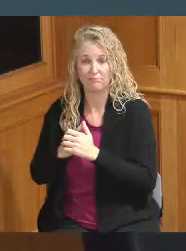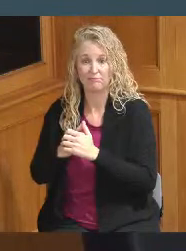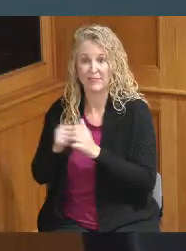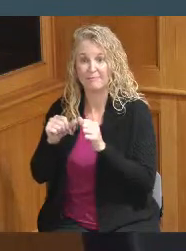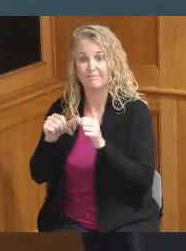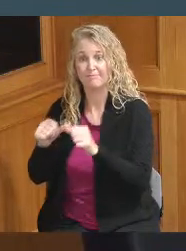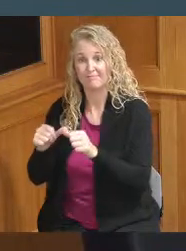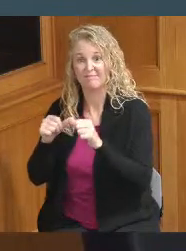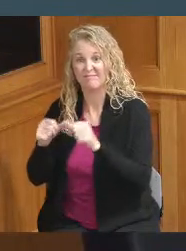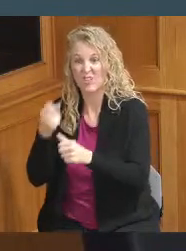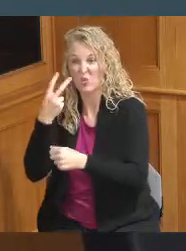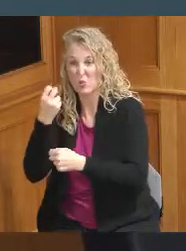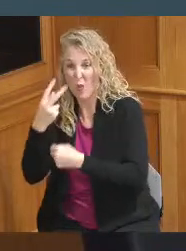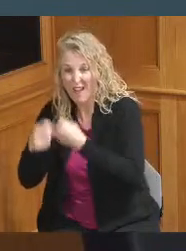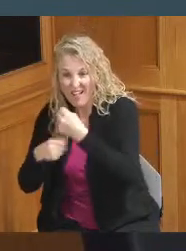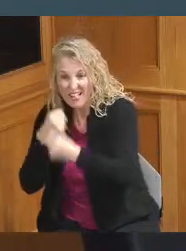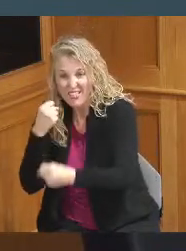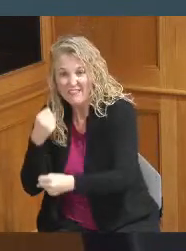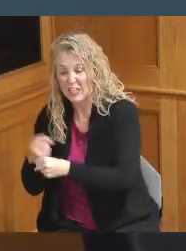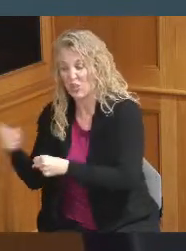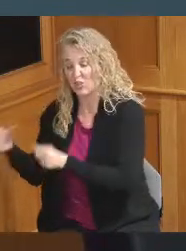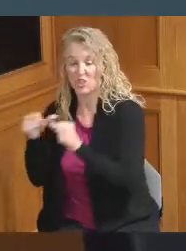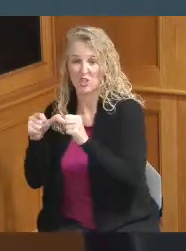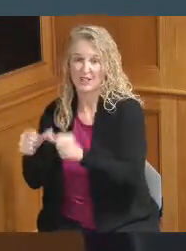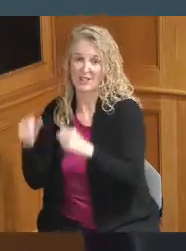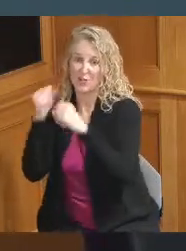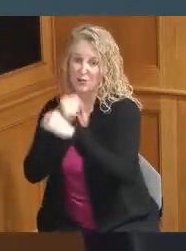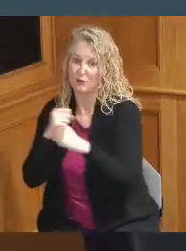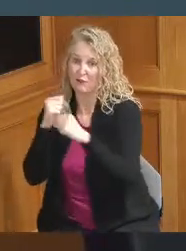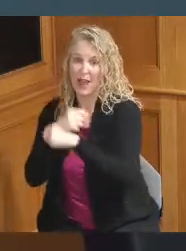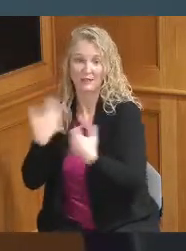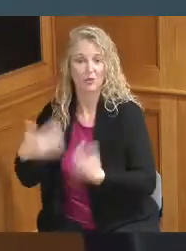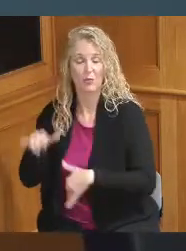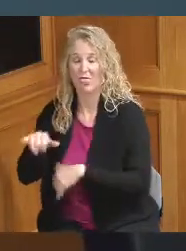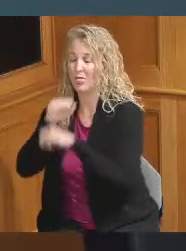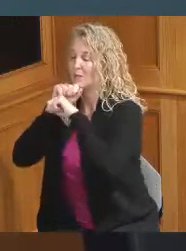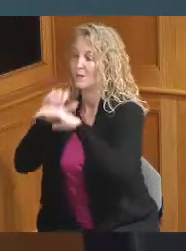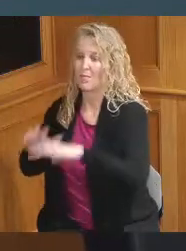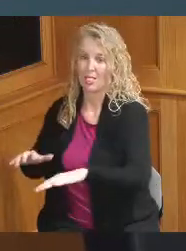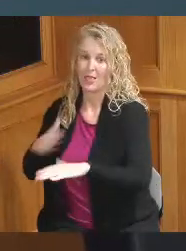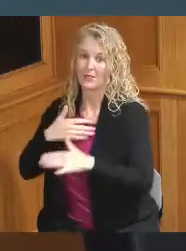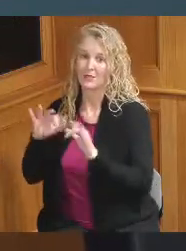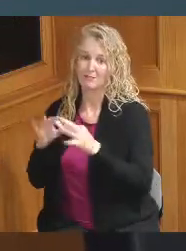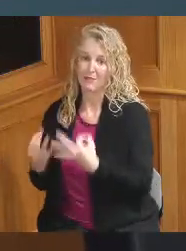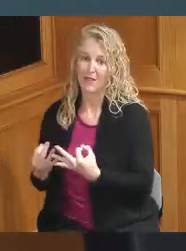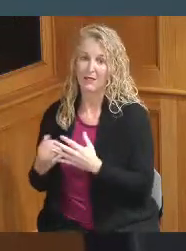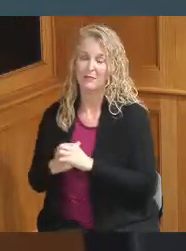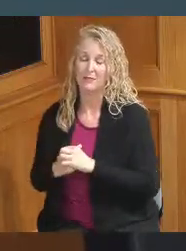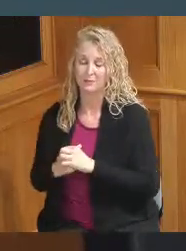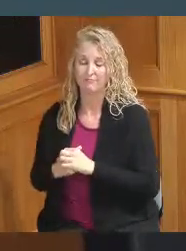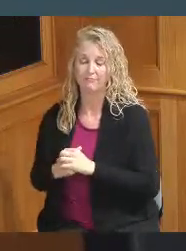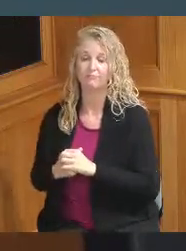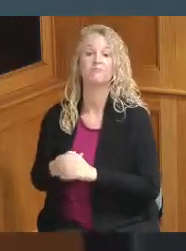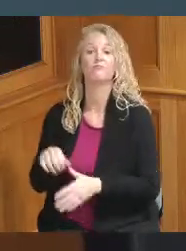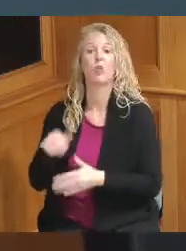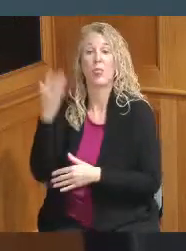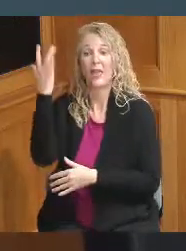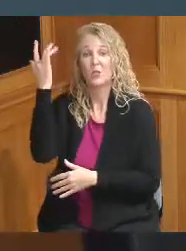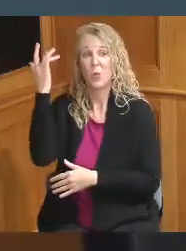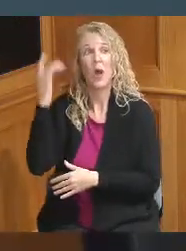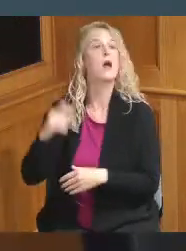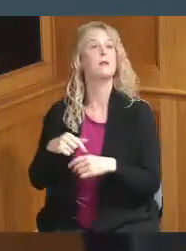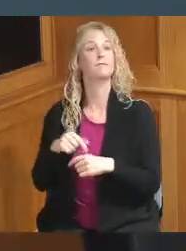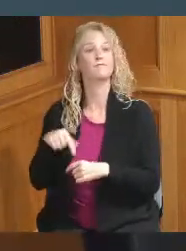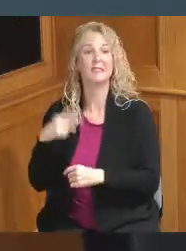going for 12 years, and that's incredible. And that's a God's blessing. So that's why, this